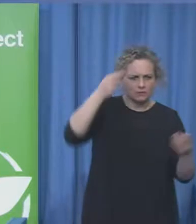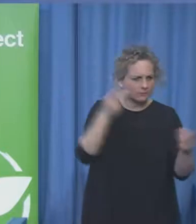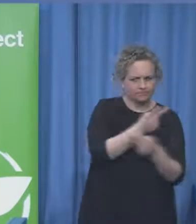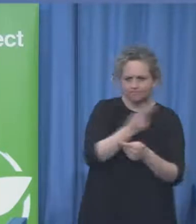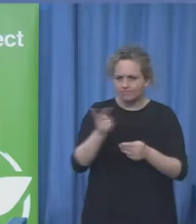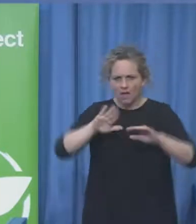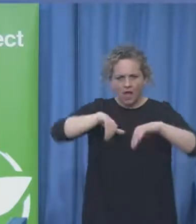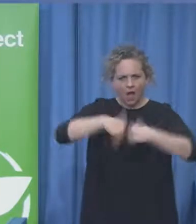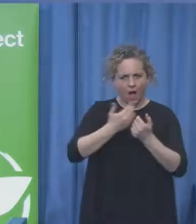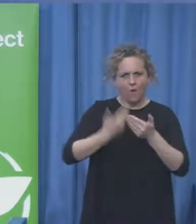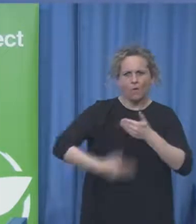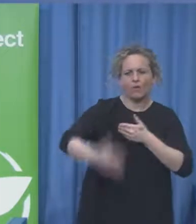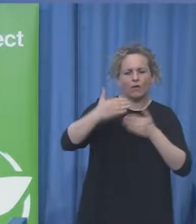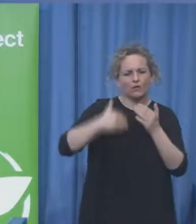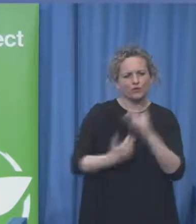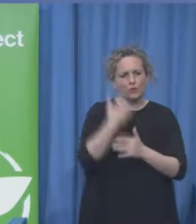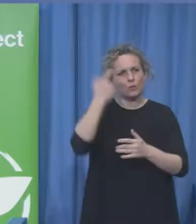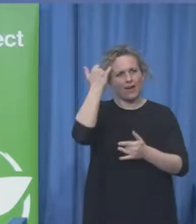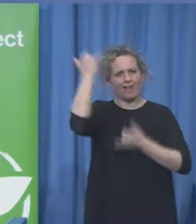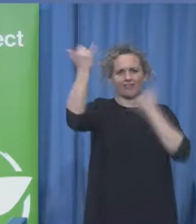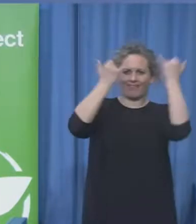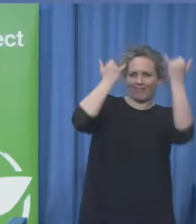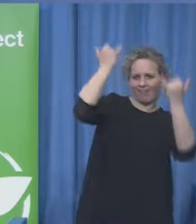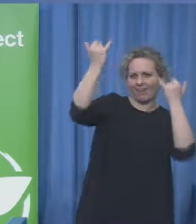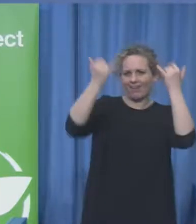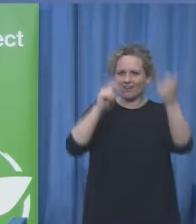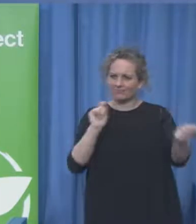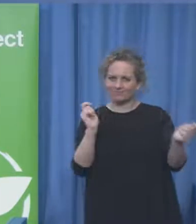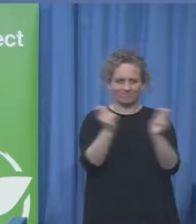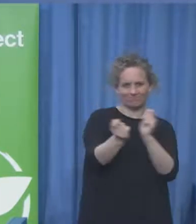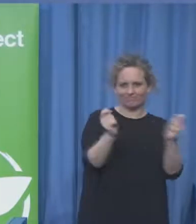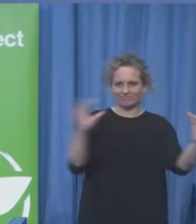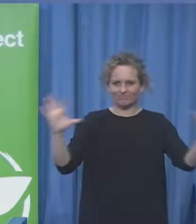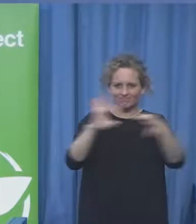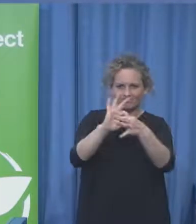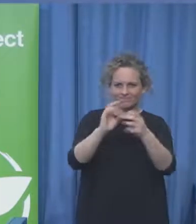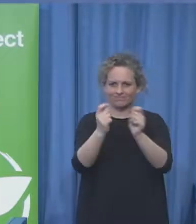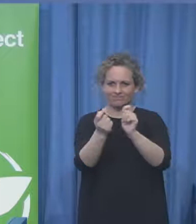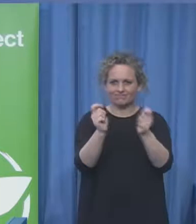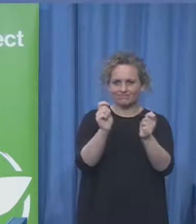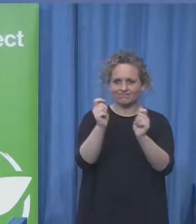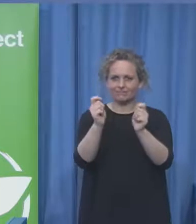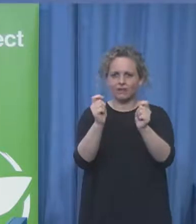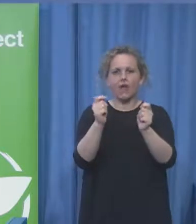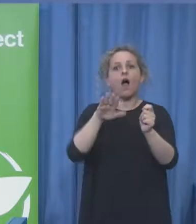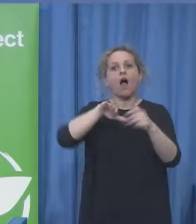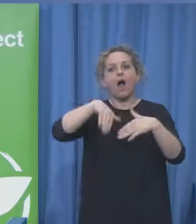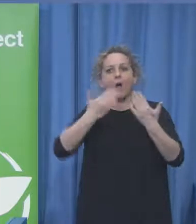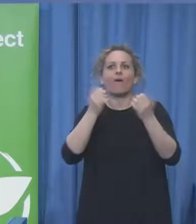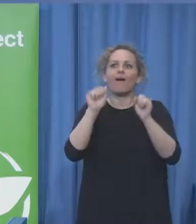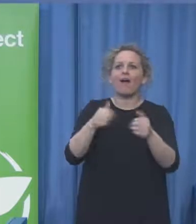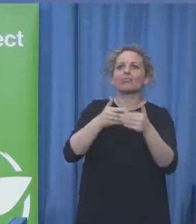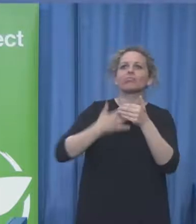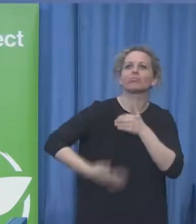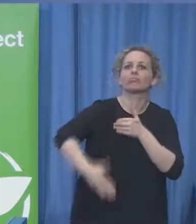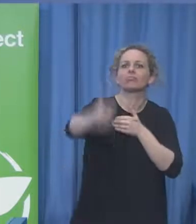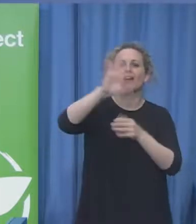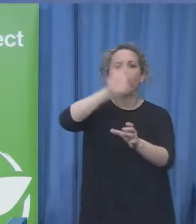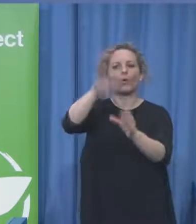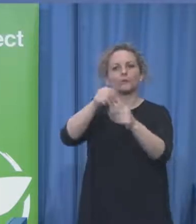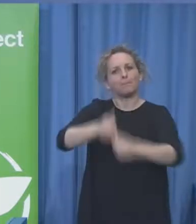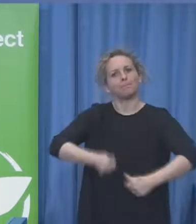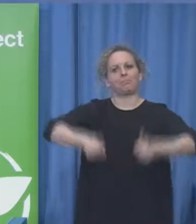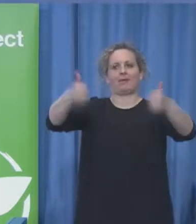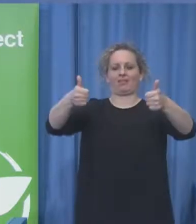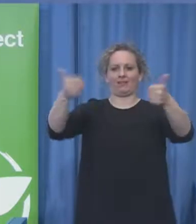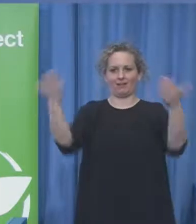promote inclusion. So I feel that definitely we need a sound market. But of